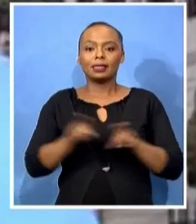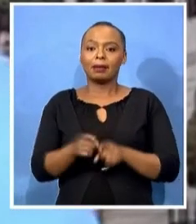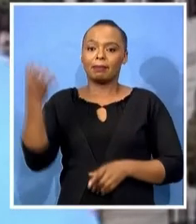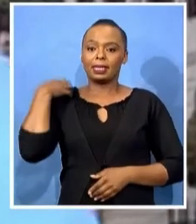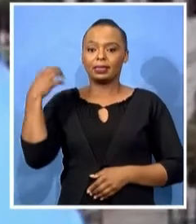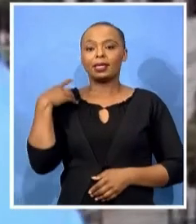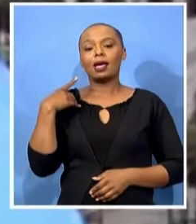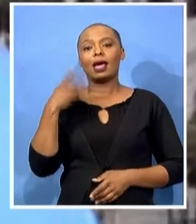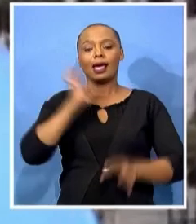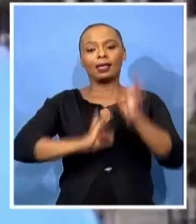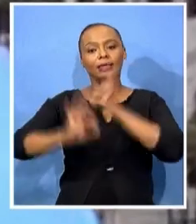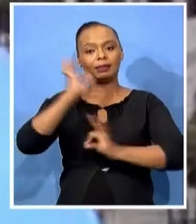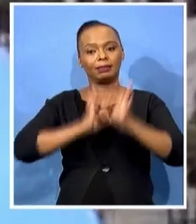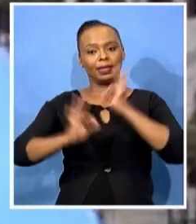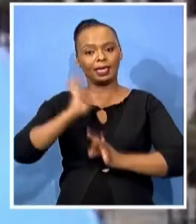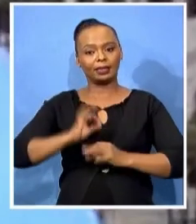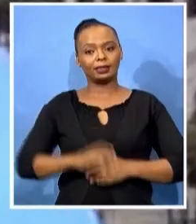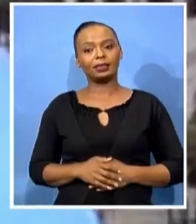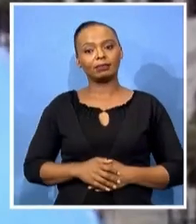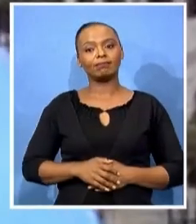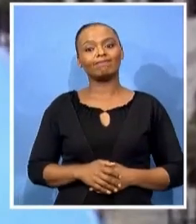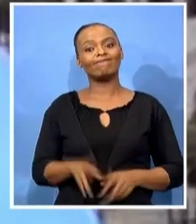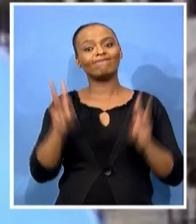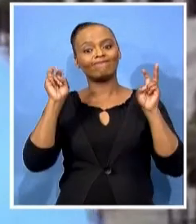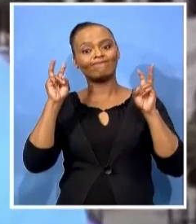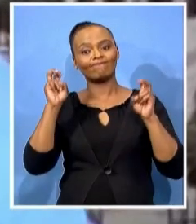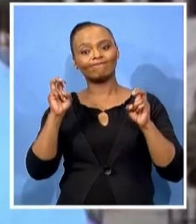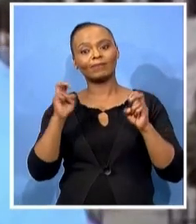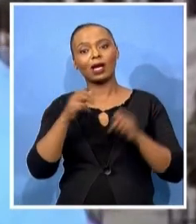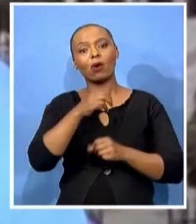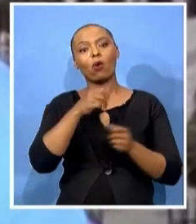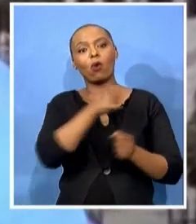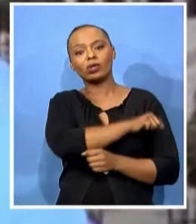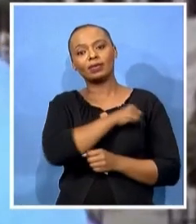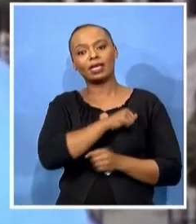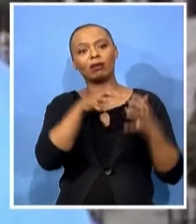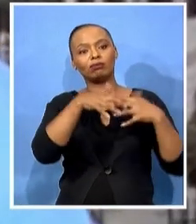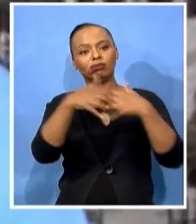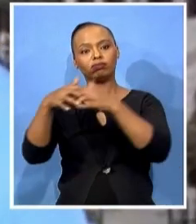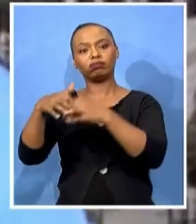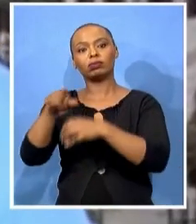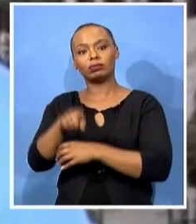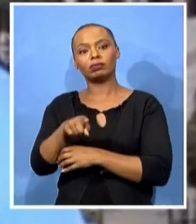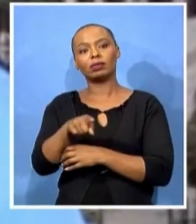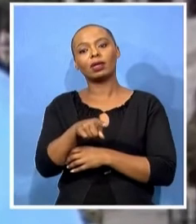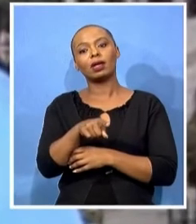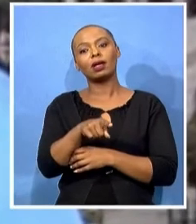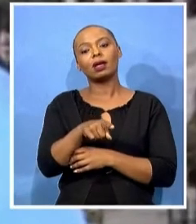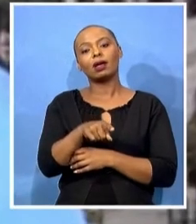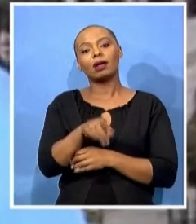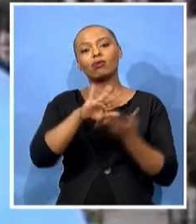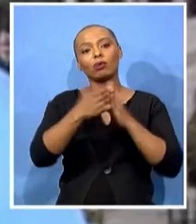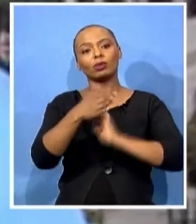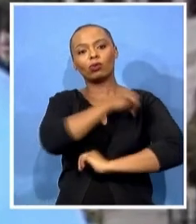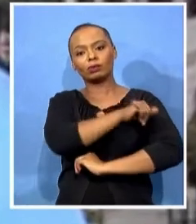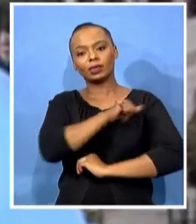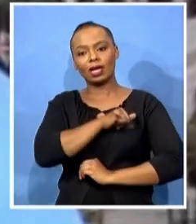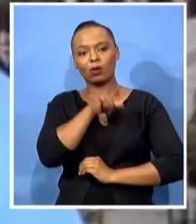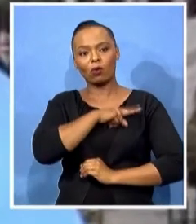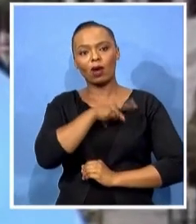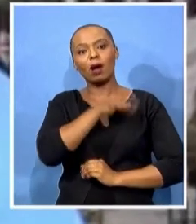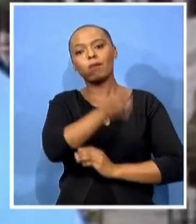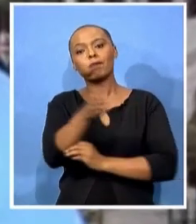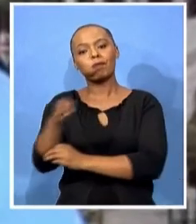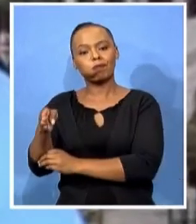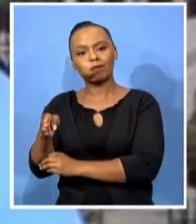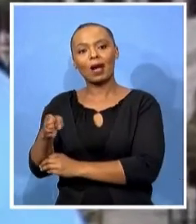field hospitals, and I have warned last year that these hospitals, the few that existed at that time, must not be but rather being